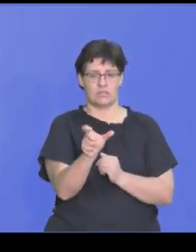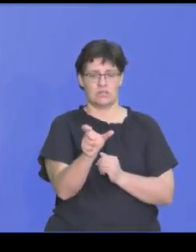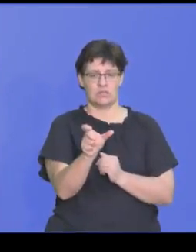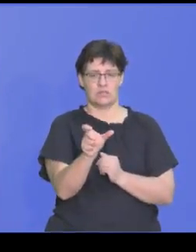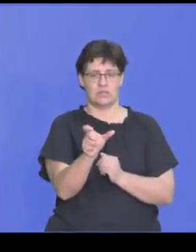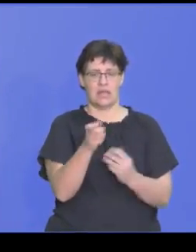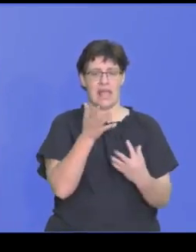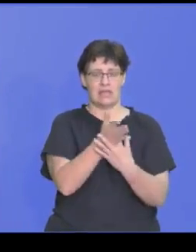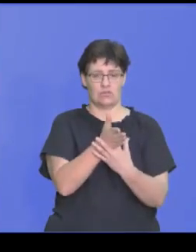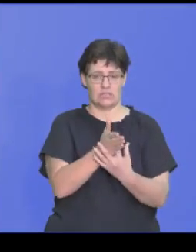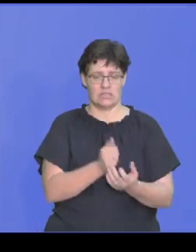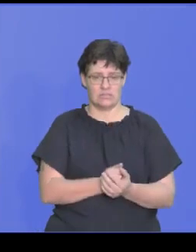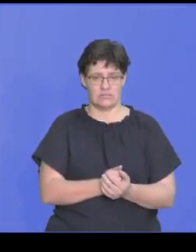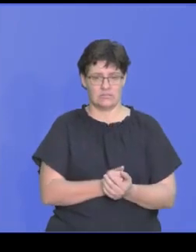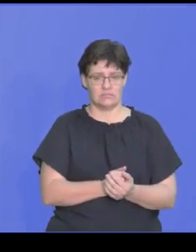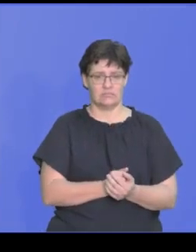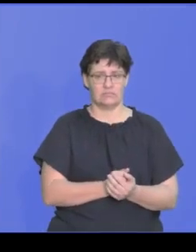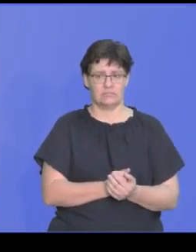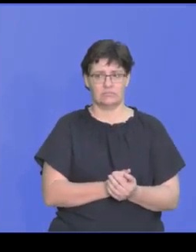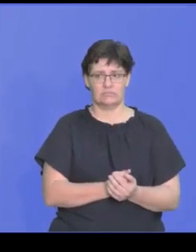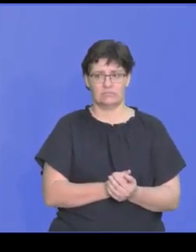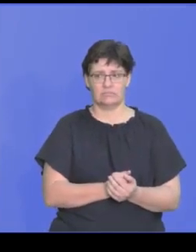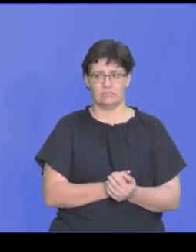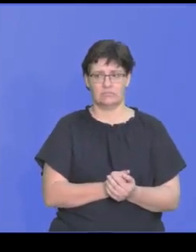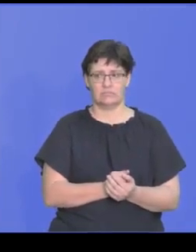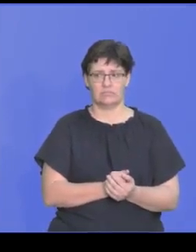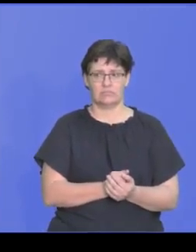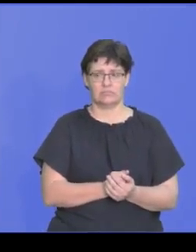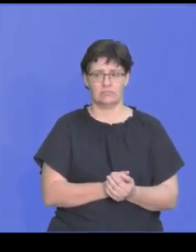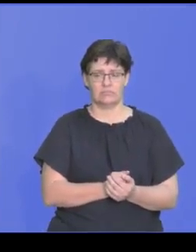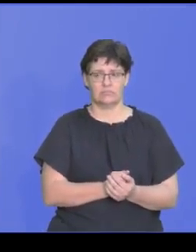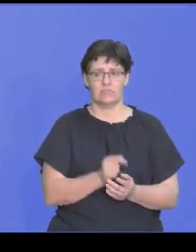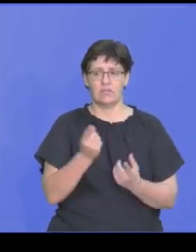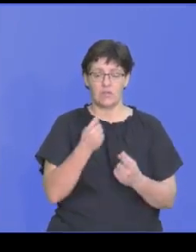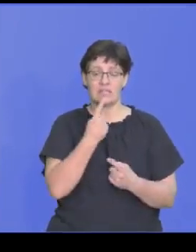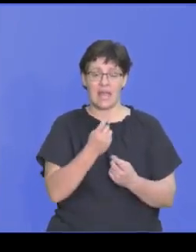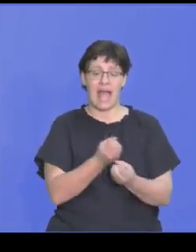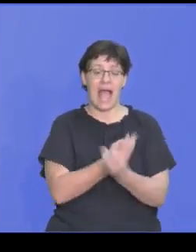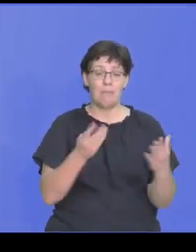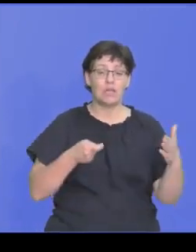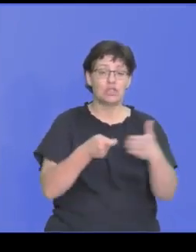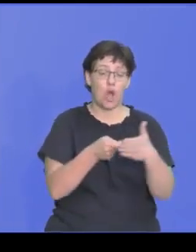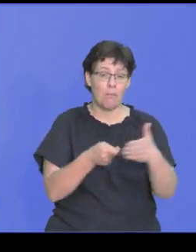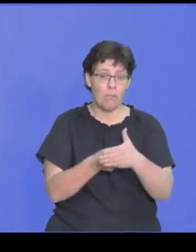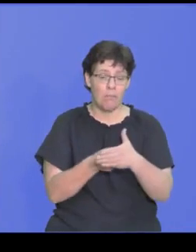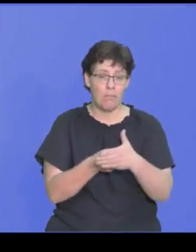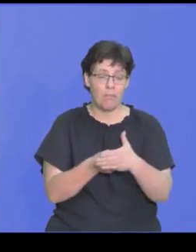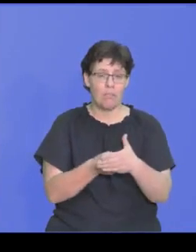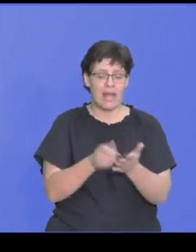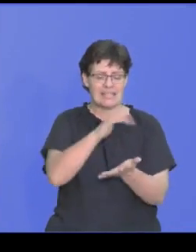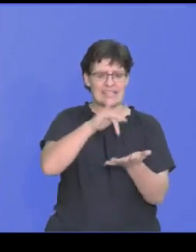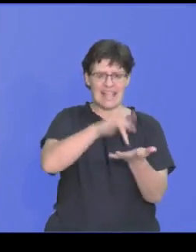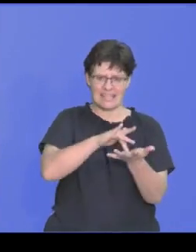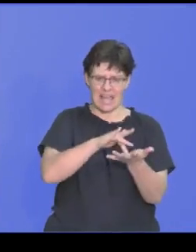in 4 entrances. Right, see what our next question is. Determine how many shops can be found in the shopping